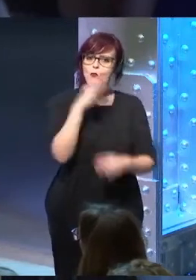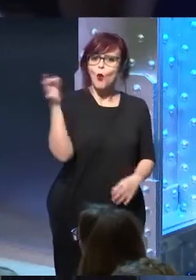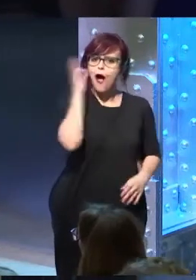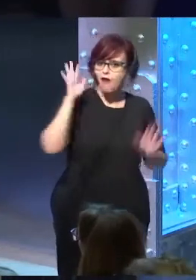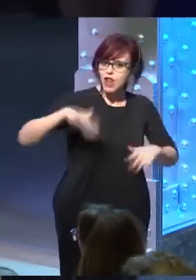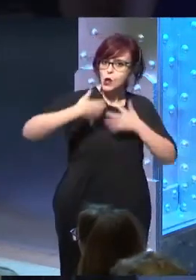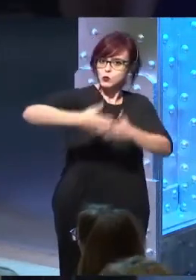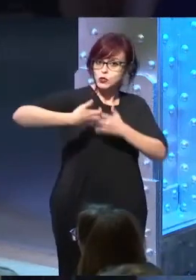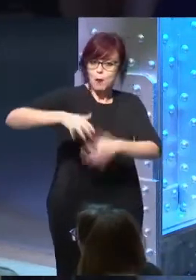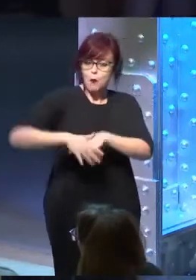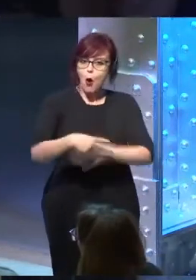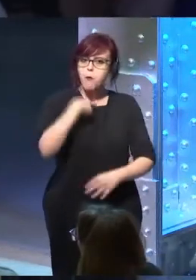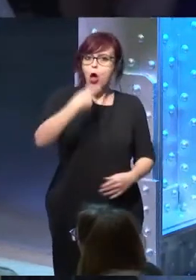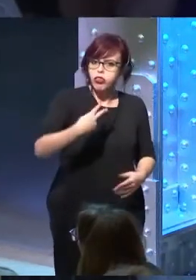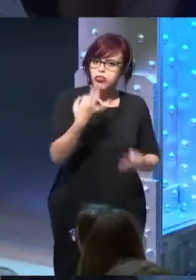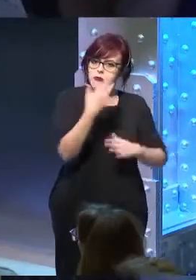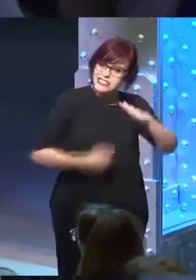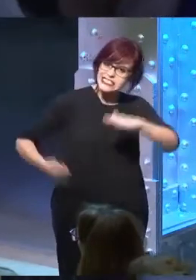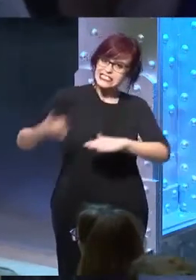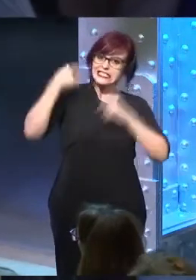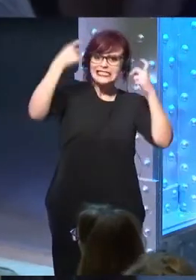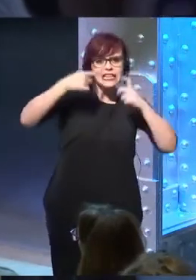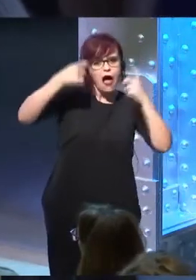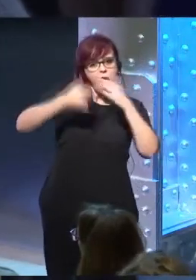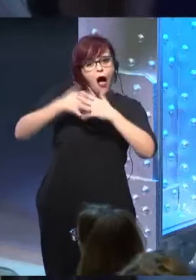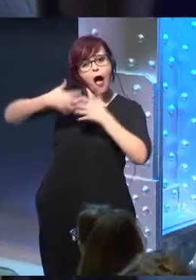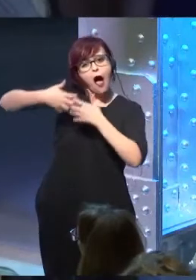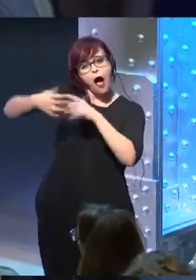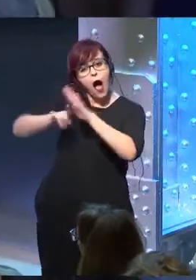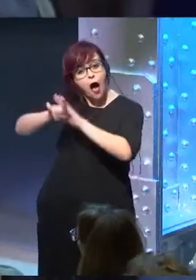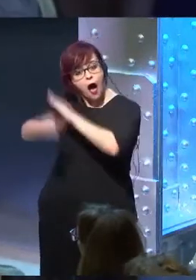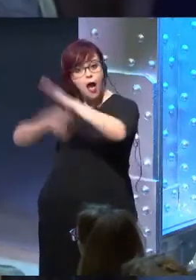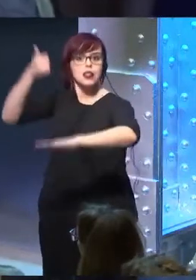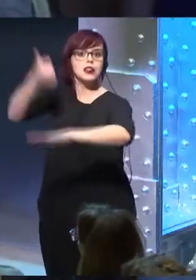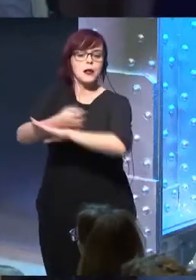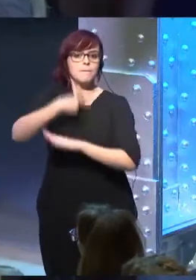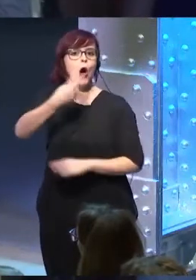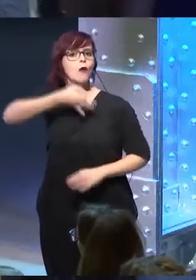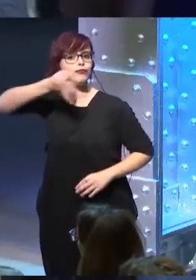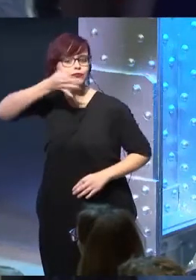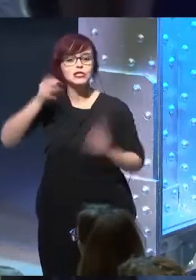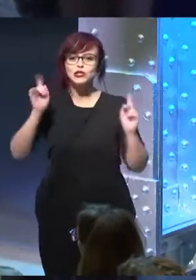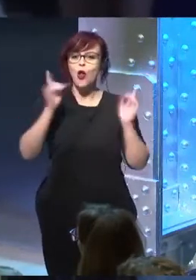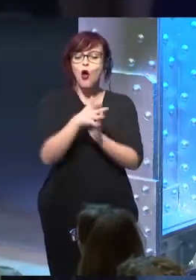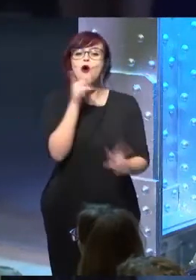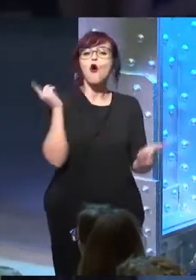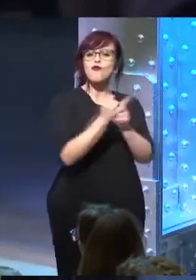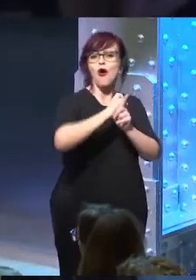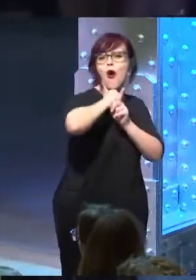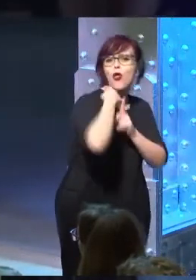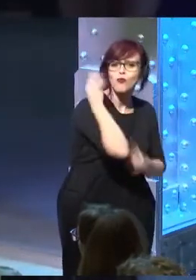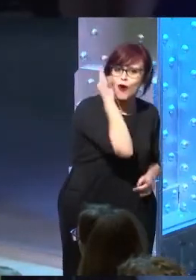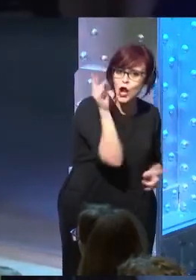to recognise that it's more complicated than simple misogyny, and that there's a very long history to it